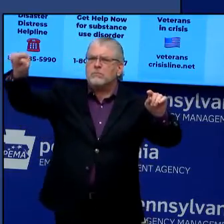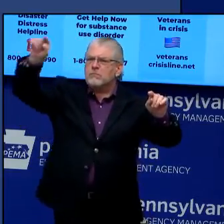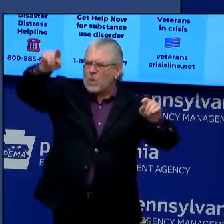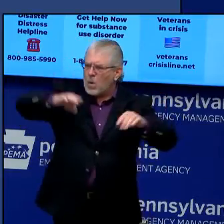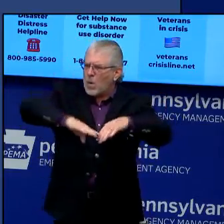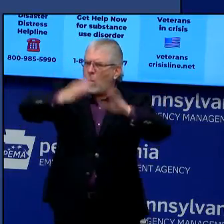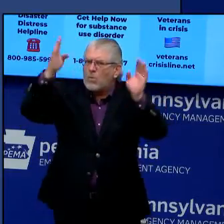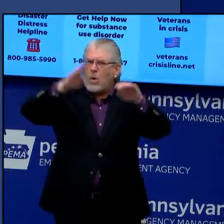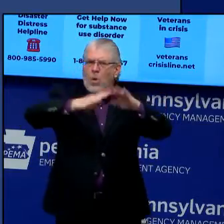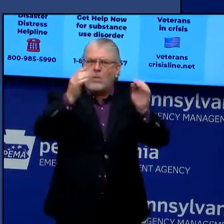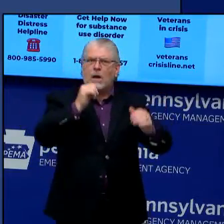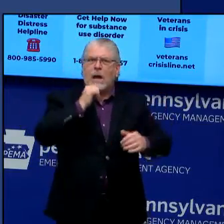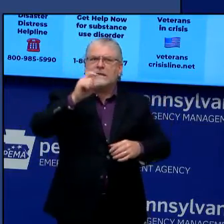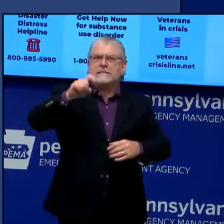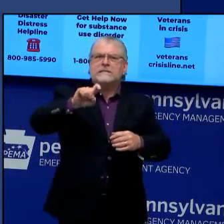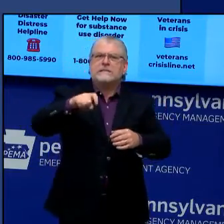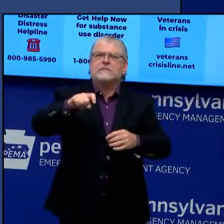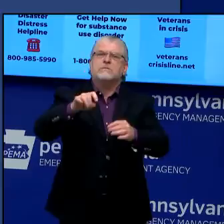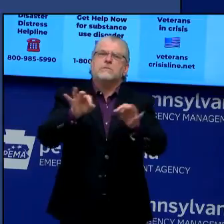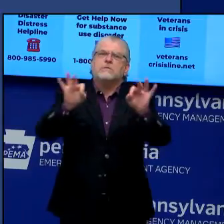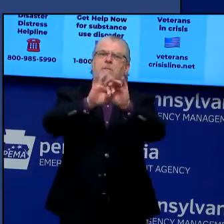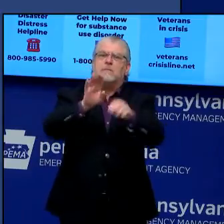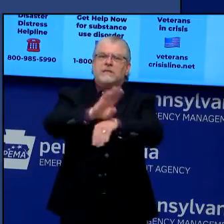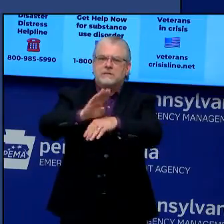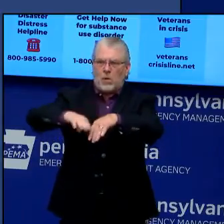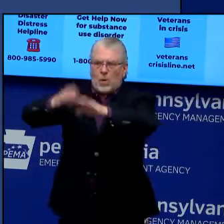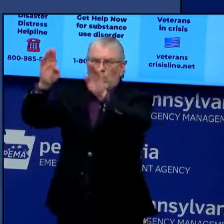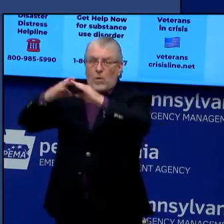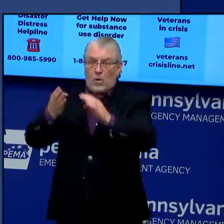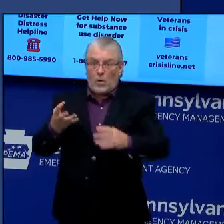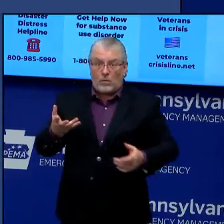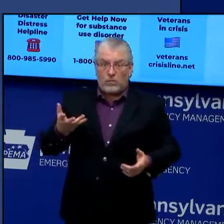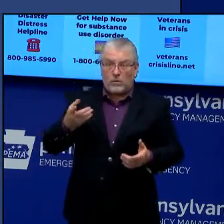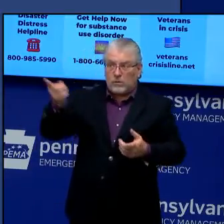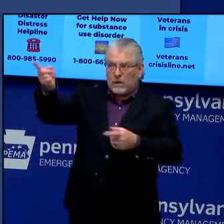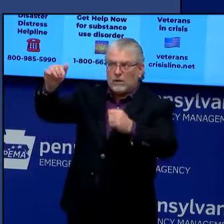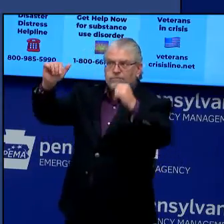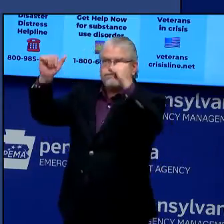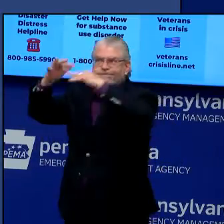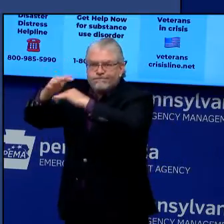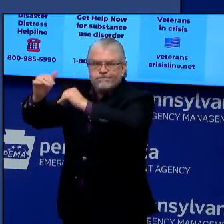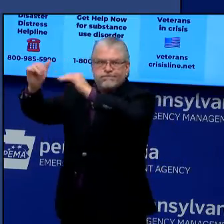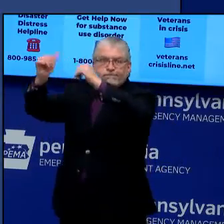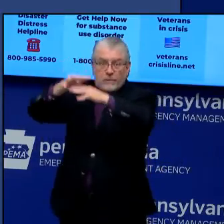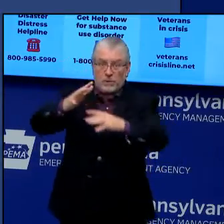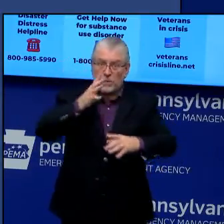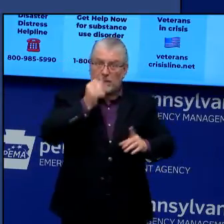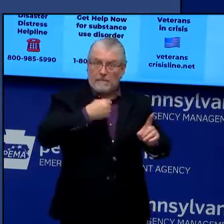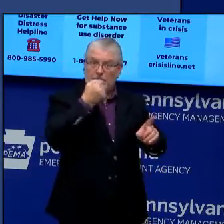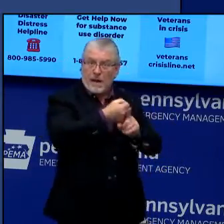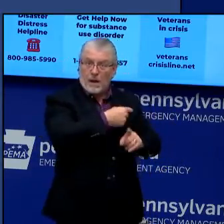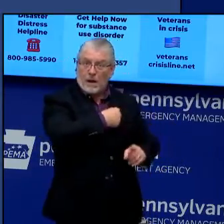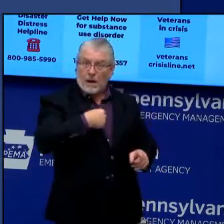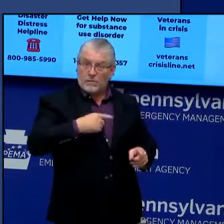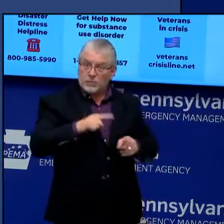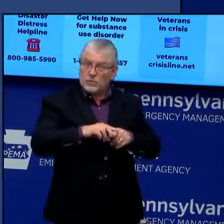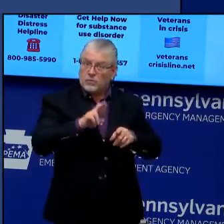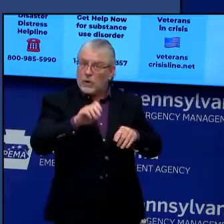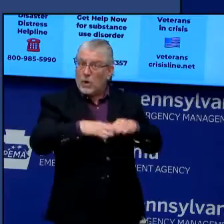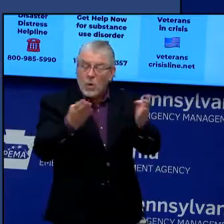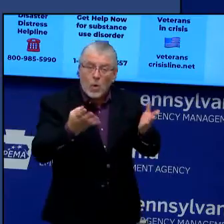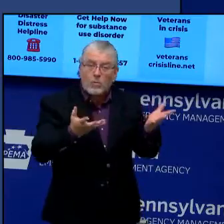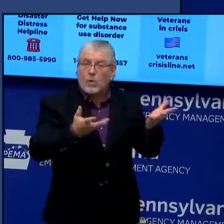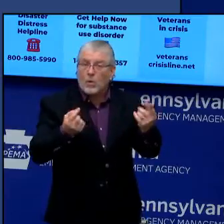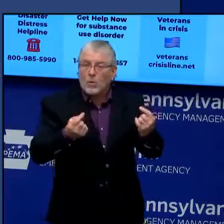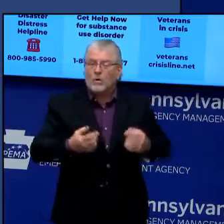impact on us here if others decide they need to start gathering and socializing? Well, you know, it's a global society,